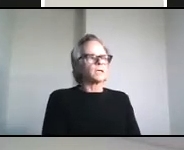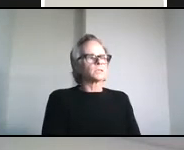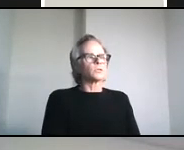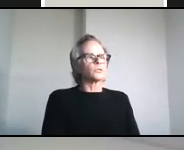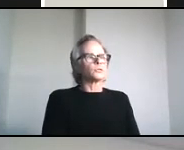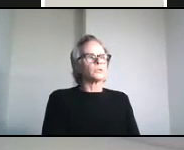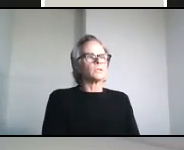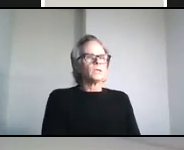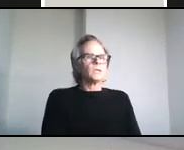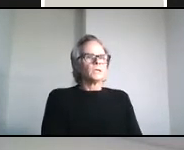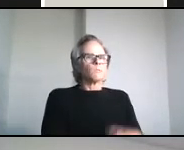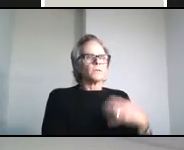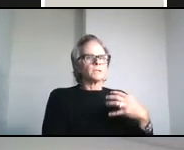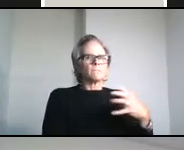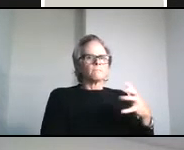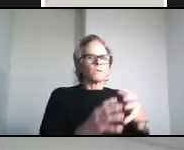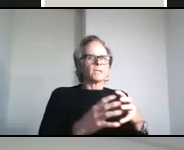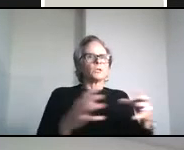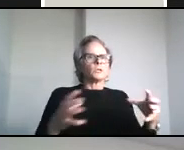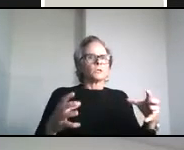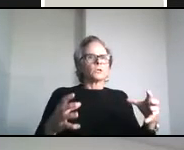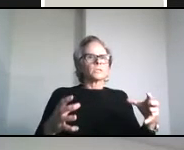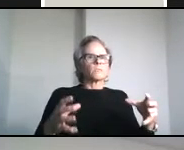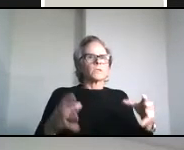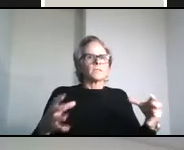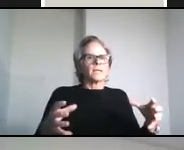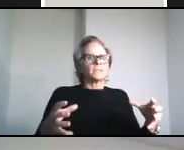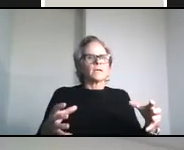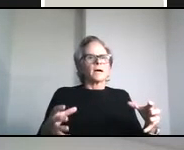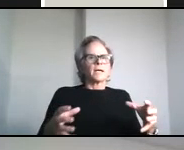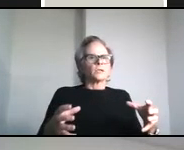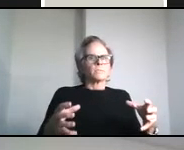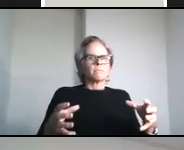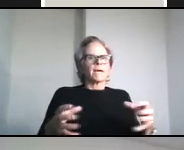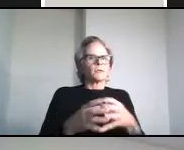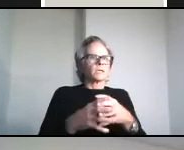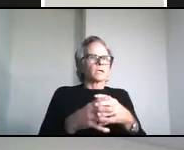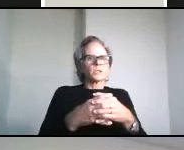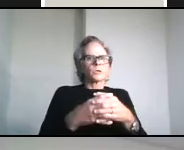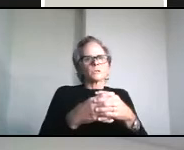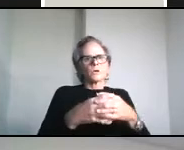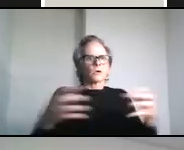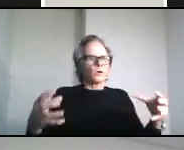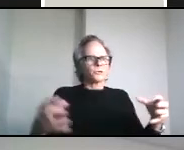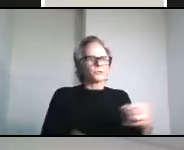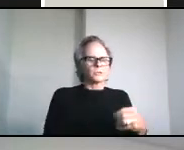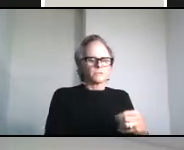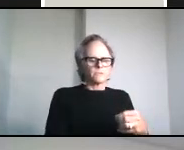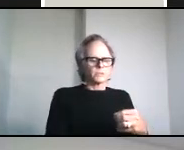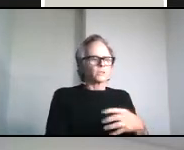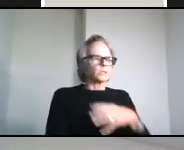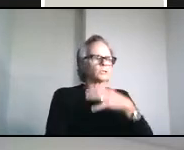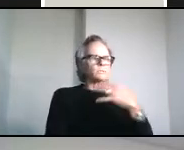serious solution, one that really looks at what delights the eye in terms of pattern that cuts across all cultures